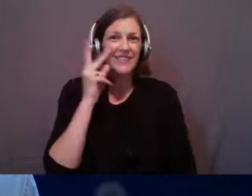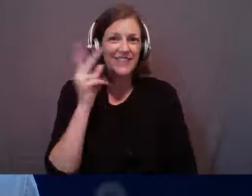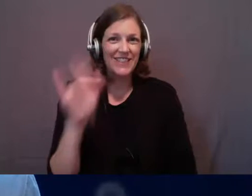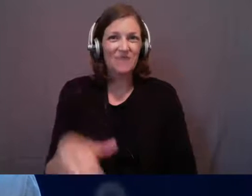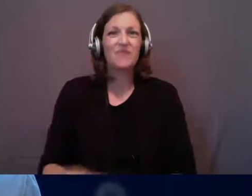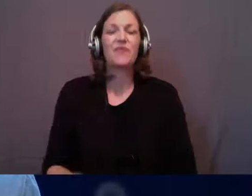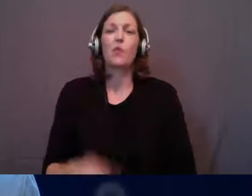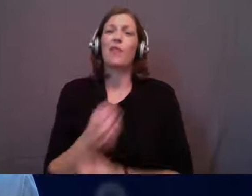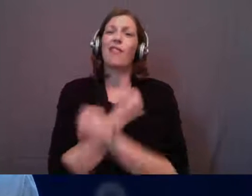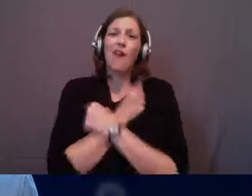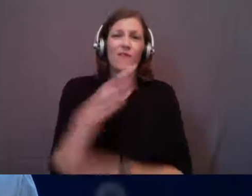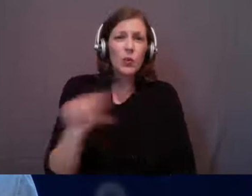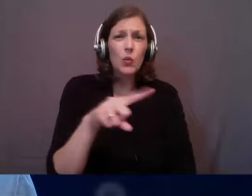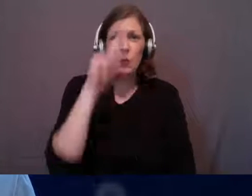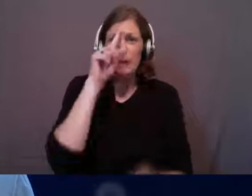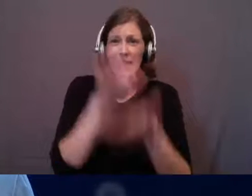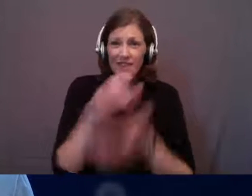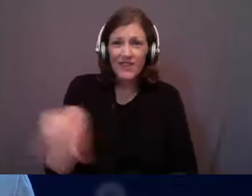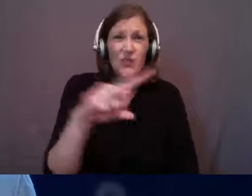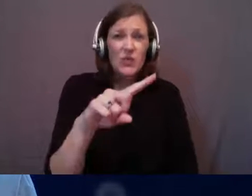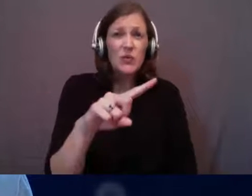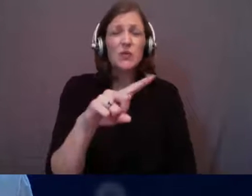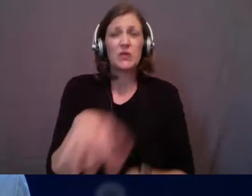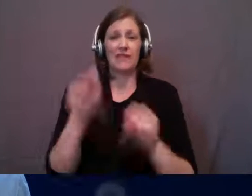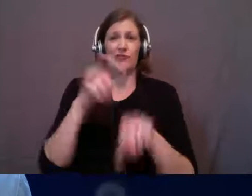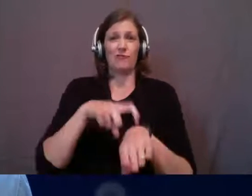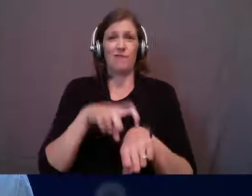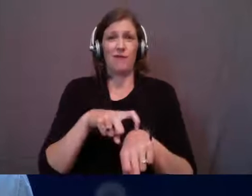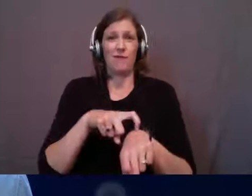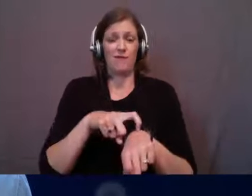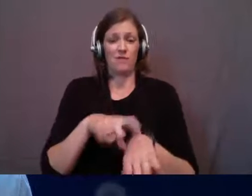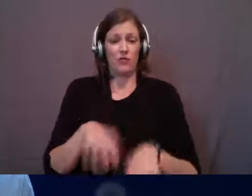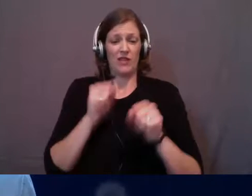We believe in you. Take some time today to take your heart and give it back to the Lord